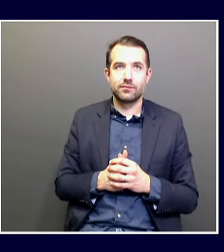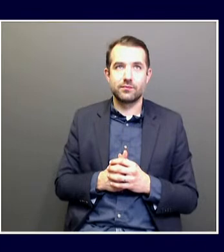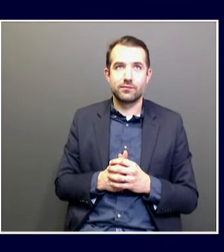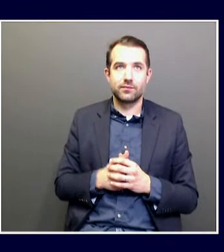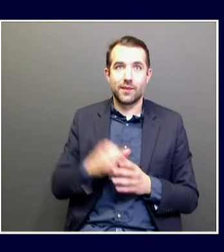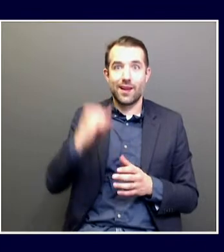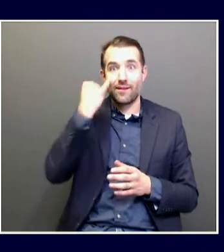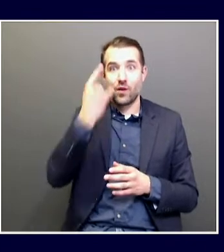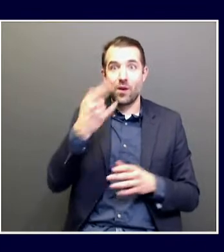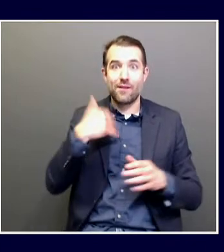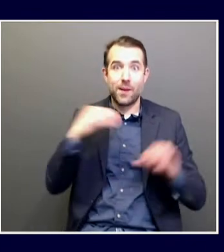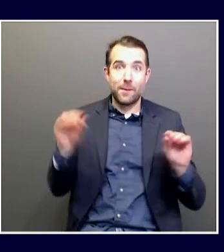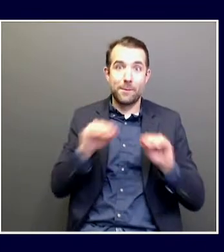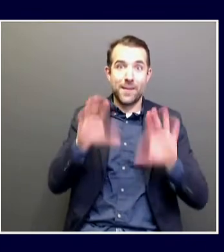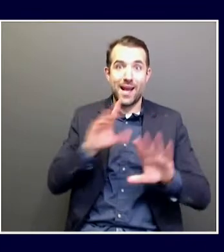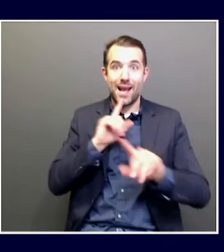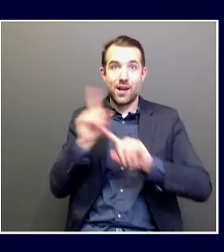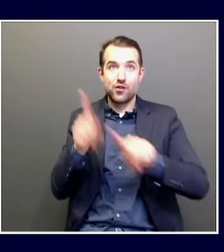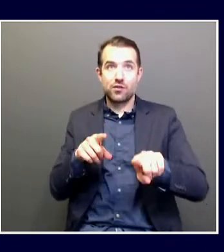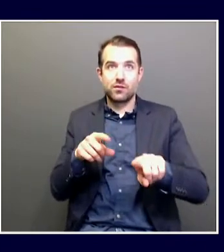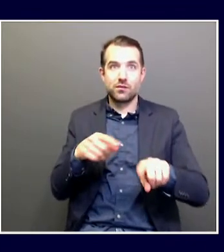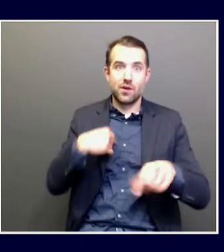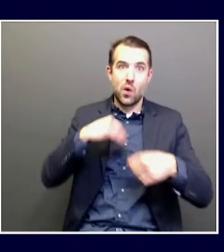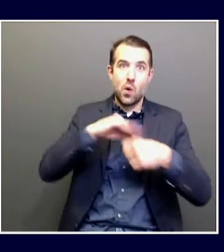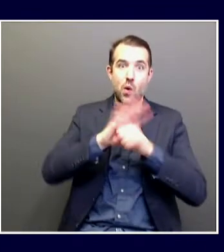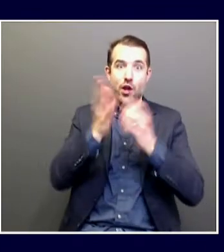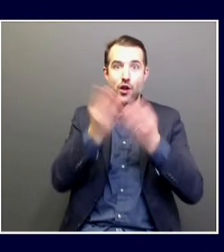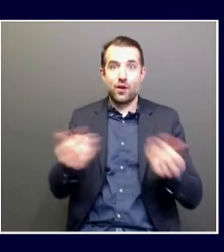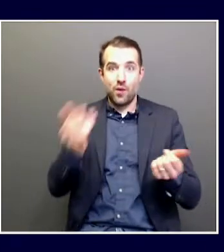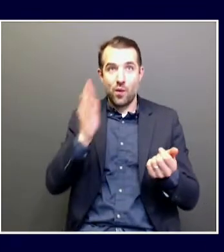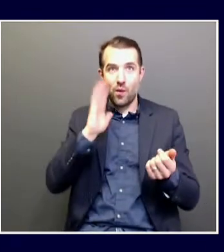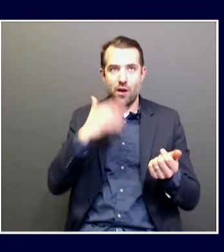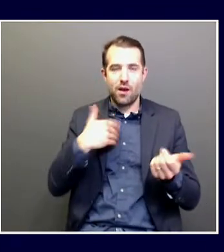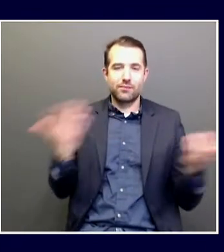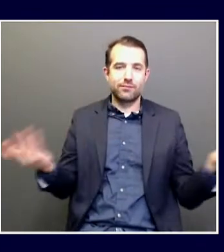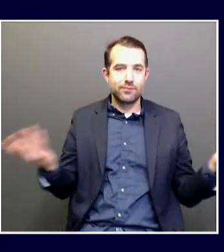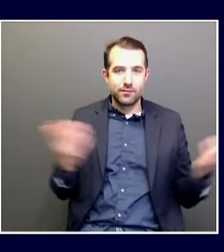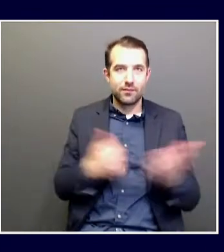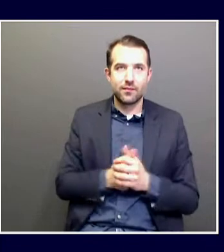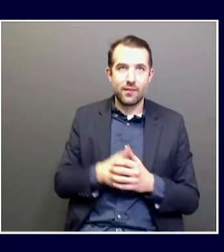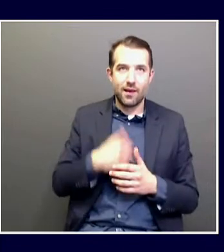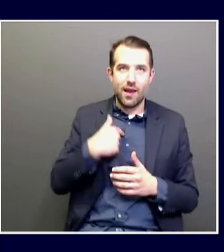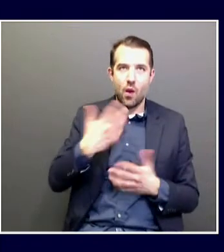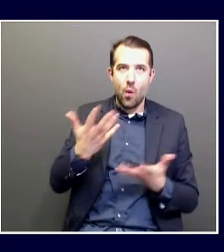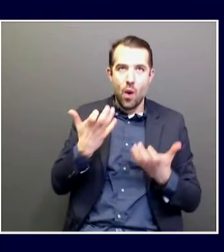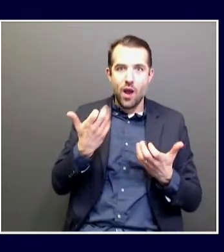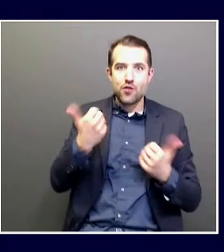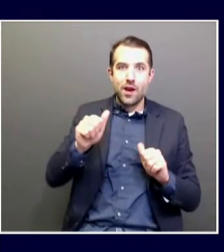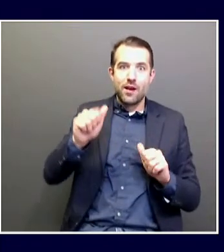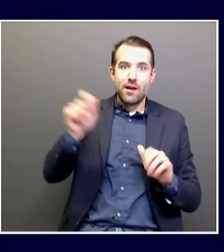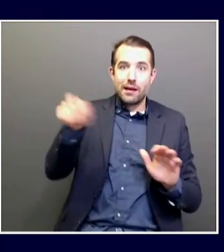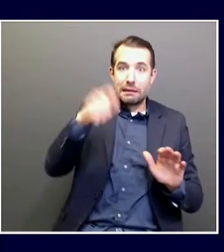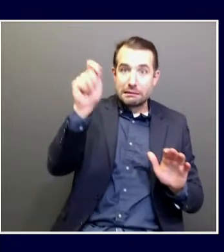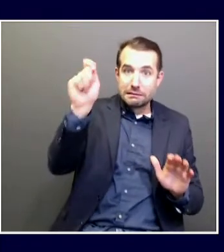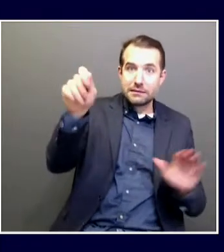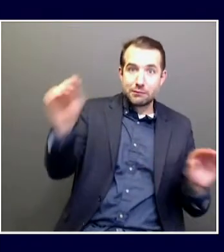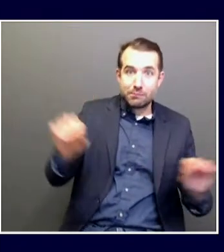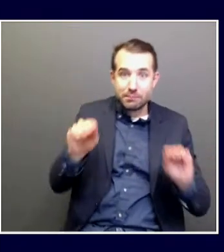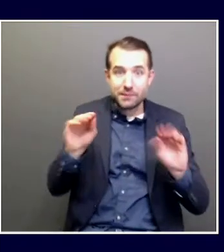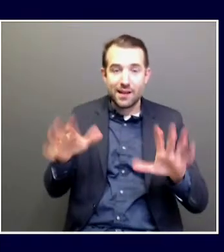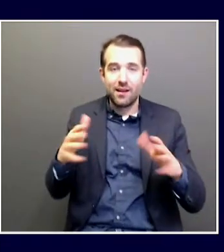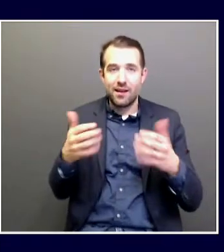now, right? Well, yeah, if I had that magic wand, I would have waved it many, many, many moons ago.